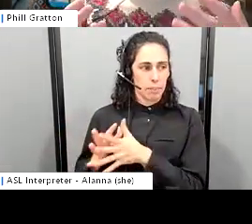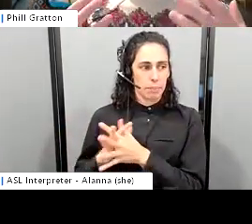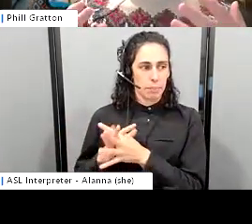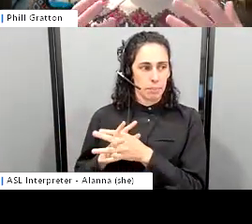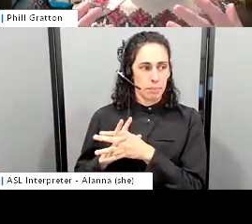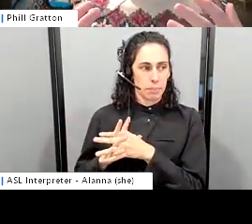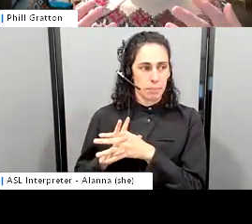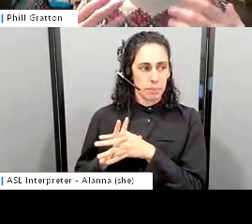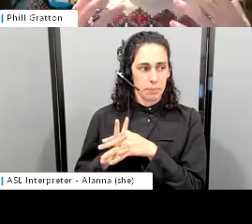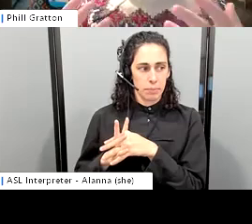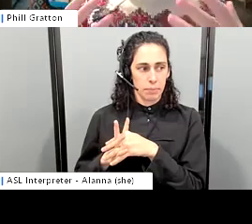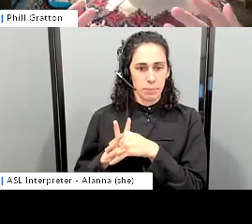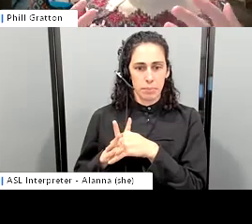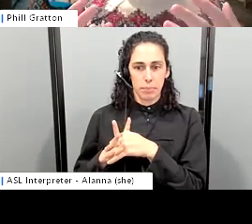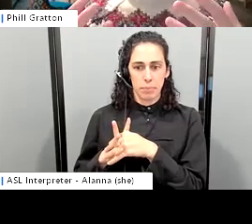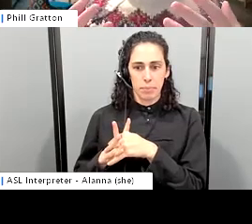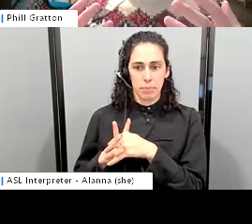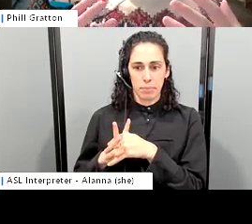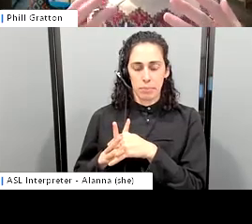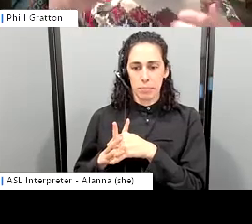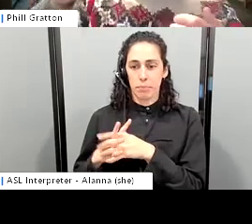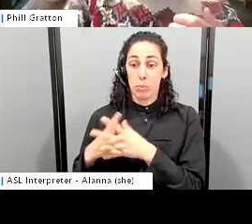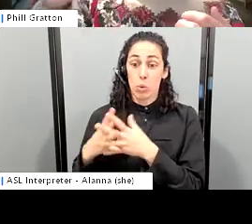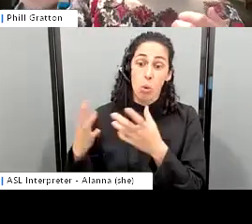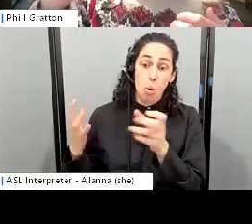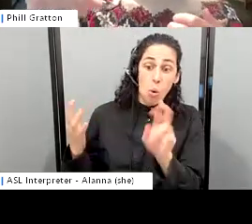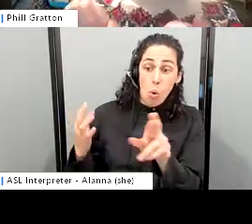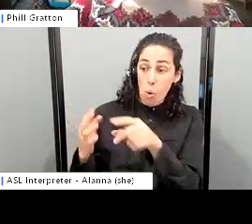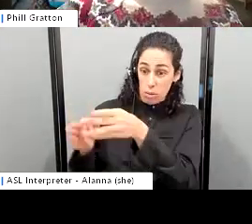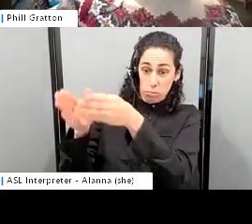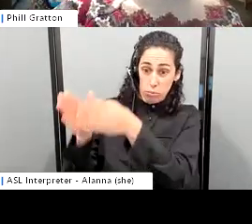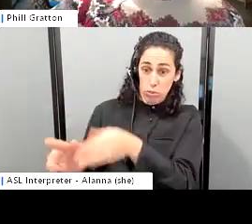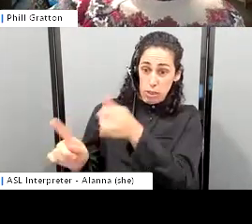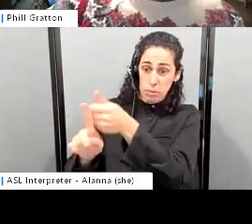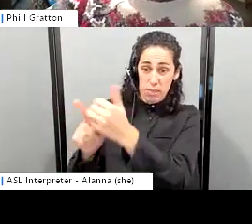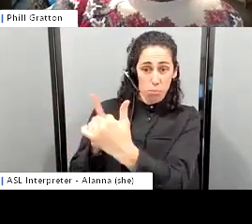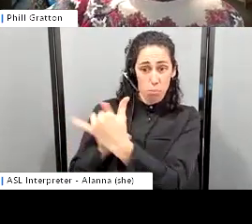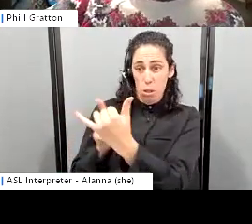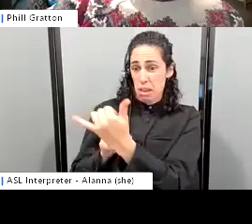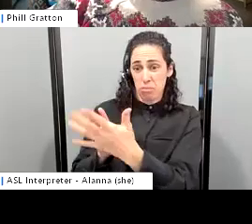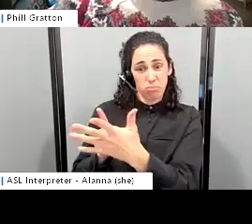bully, you want to give it an extra warning to make it really drive the message home.